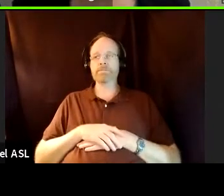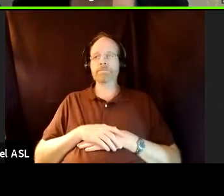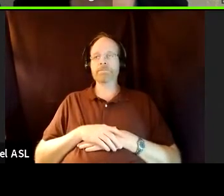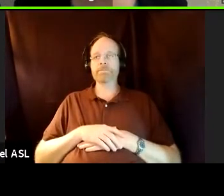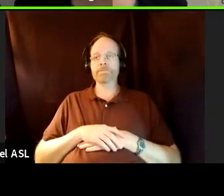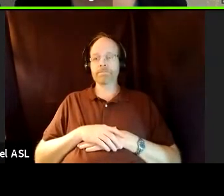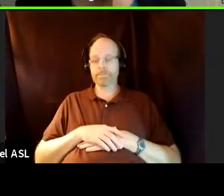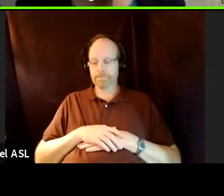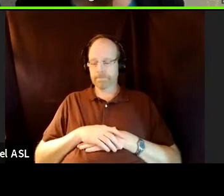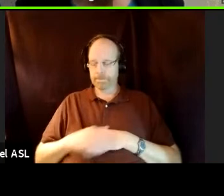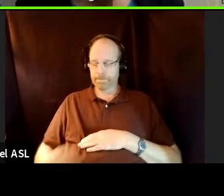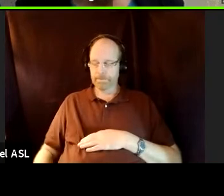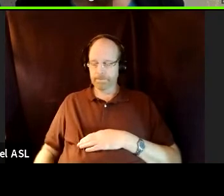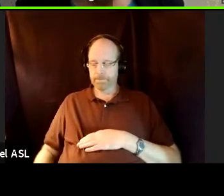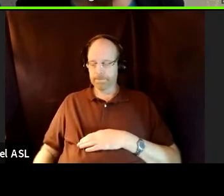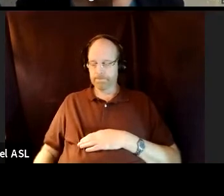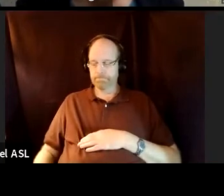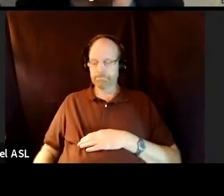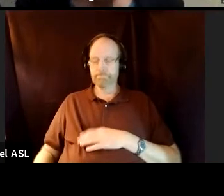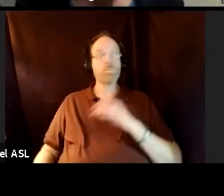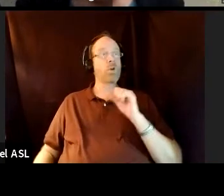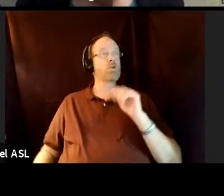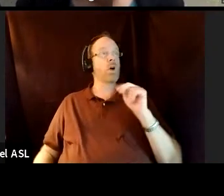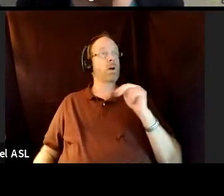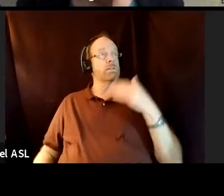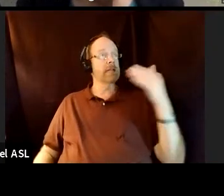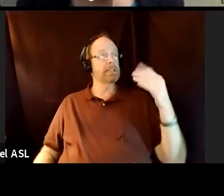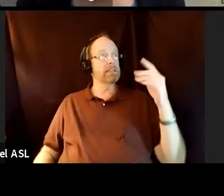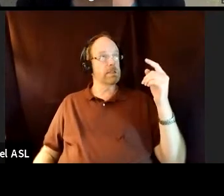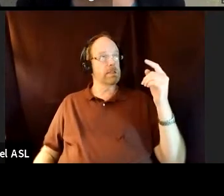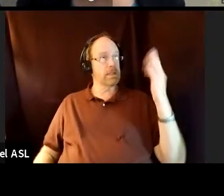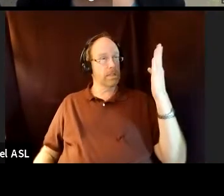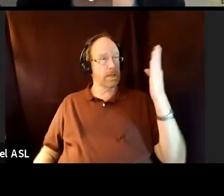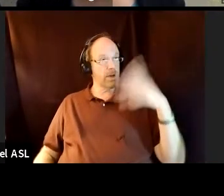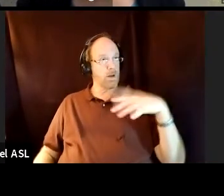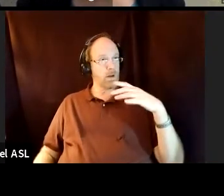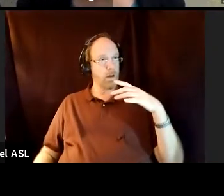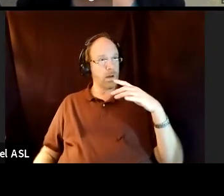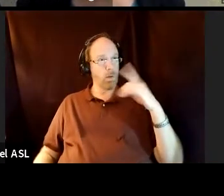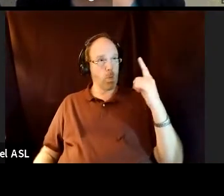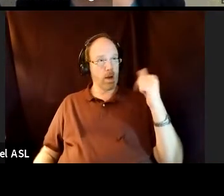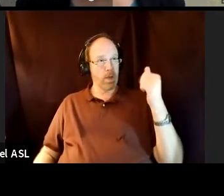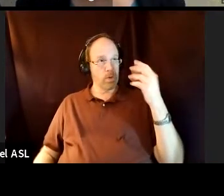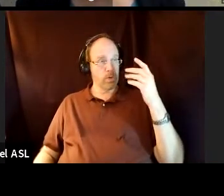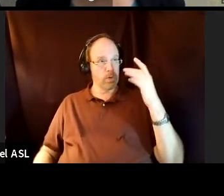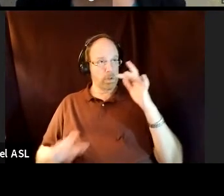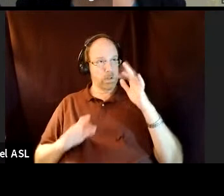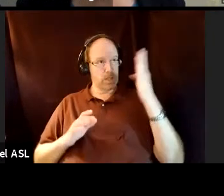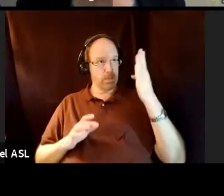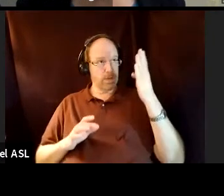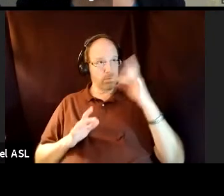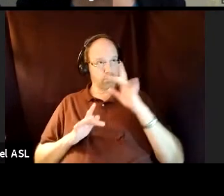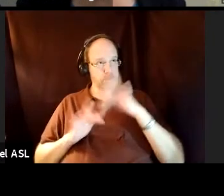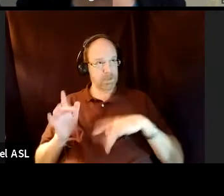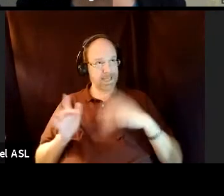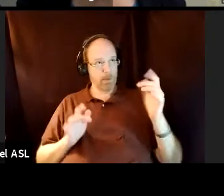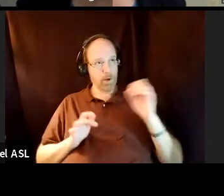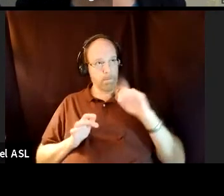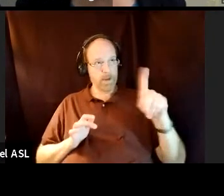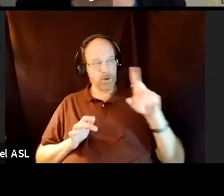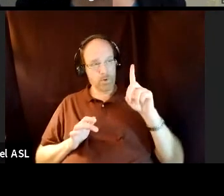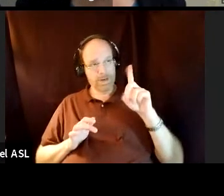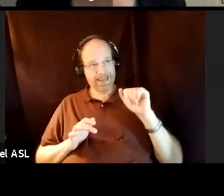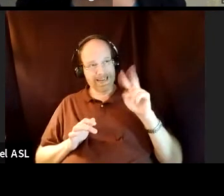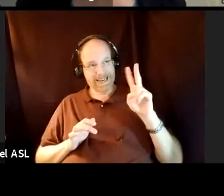call the next speaker, please. Absolutely, Chair. One of our other speakers has dropped off. We are going to come back to Dave Little